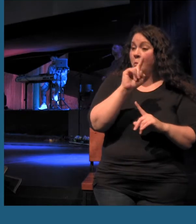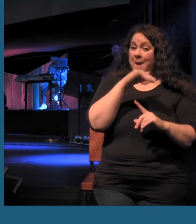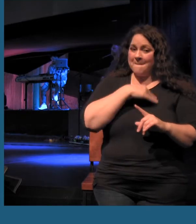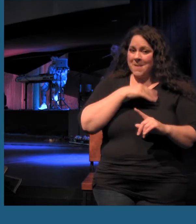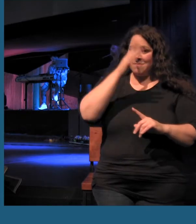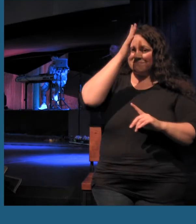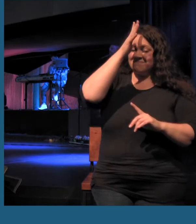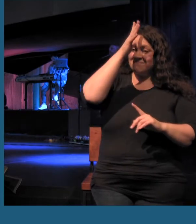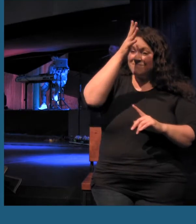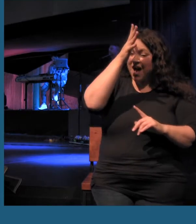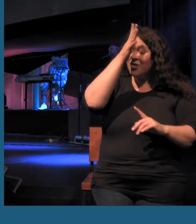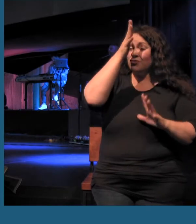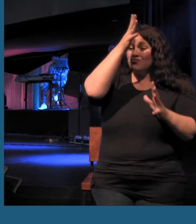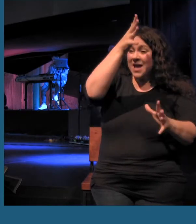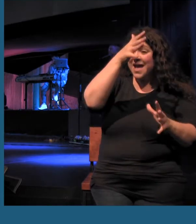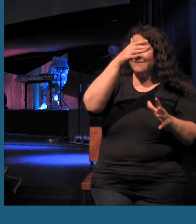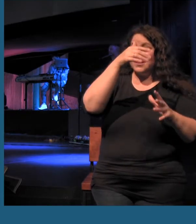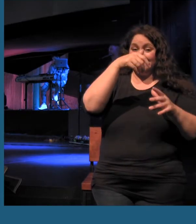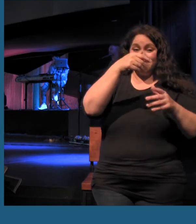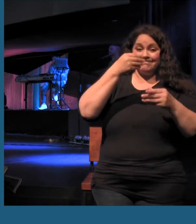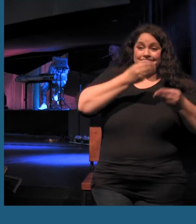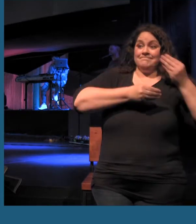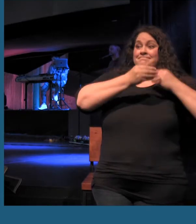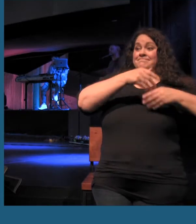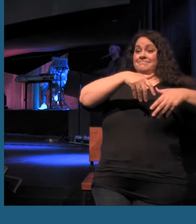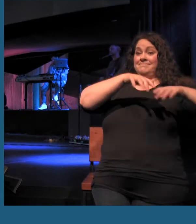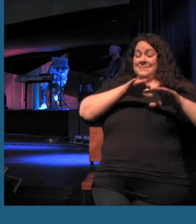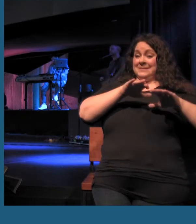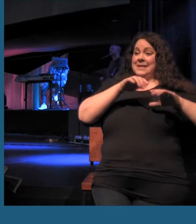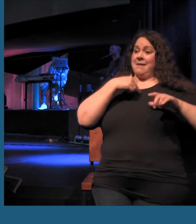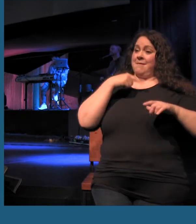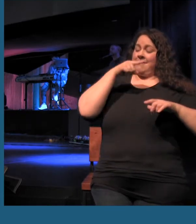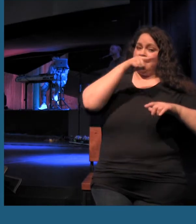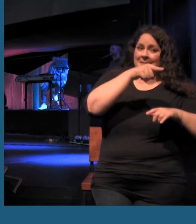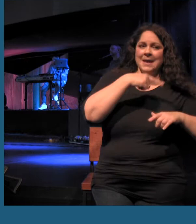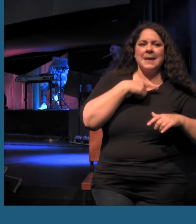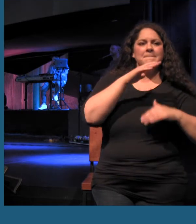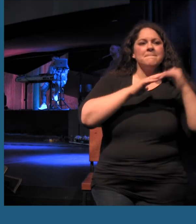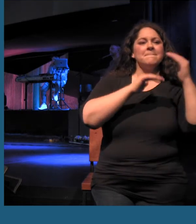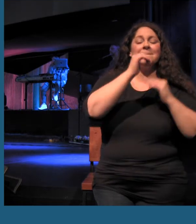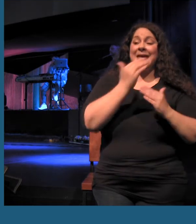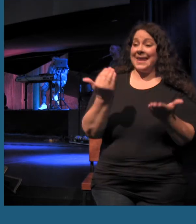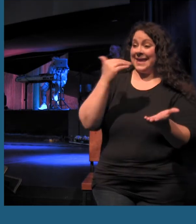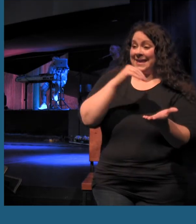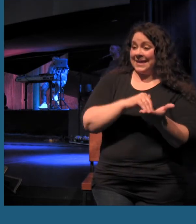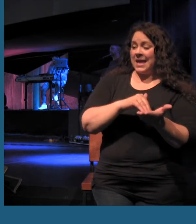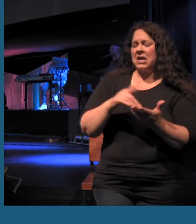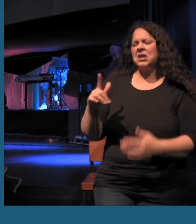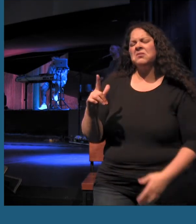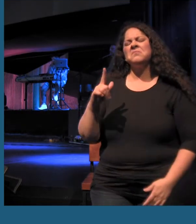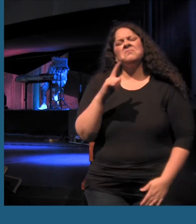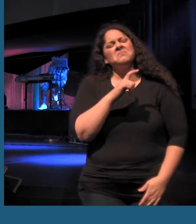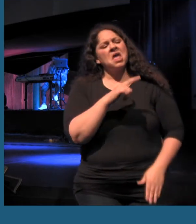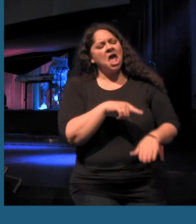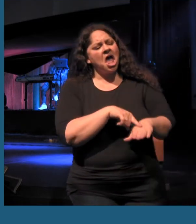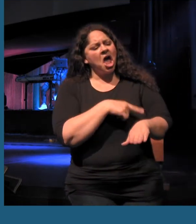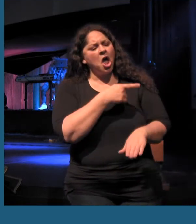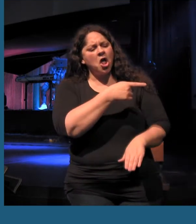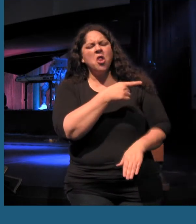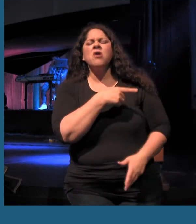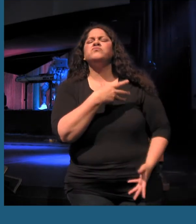it. Then the king, with the queen sitting beside him, asked me, how long will your journey take and when will you get